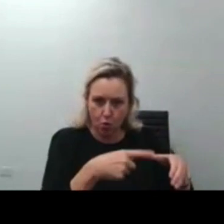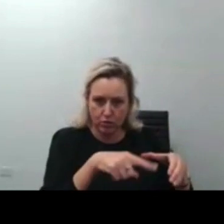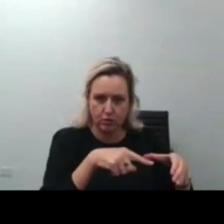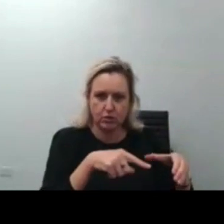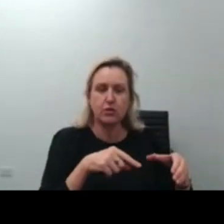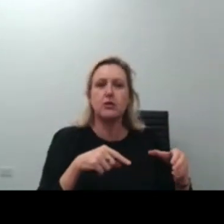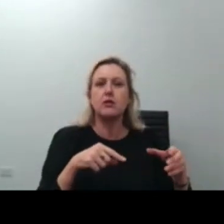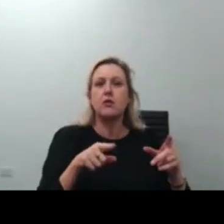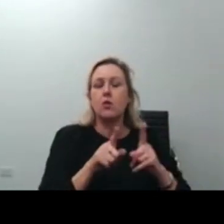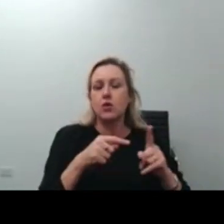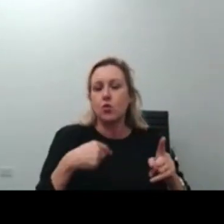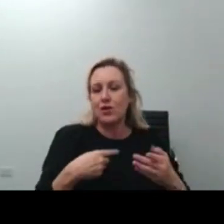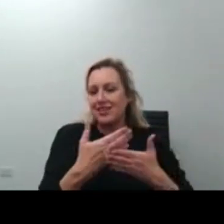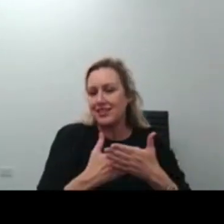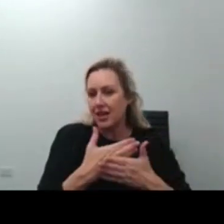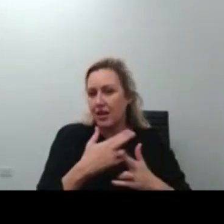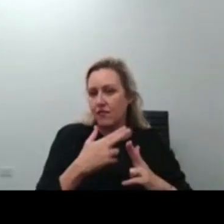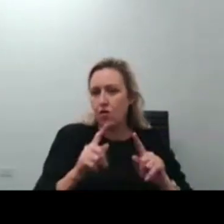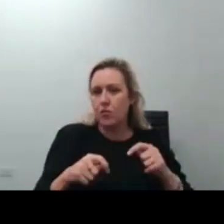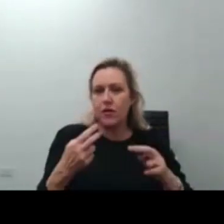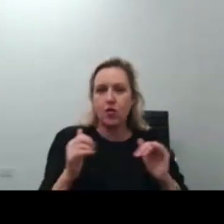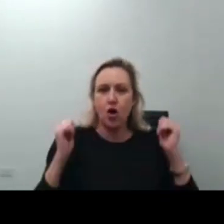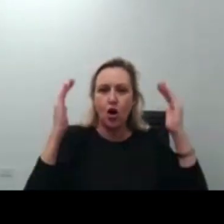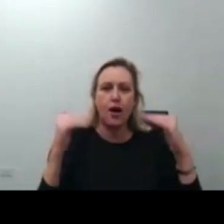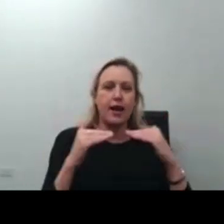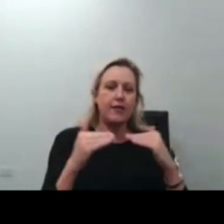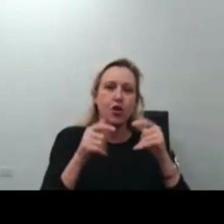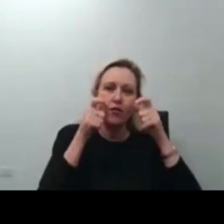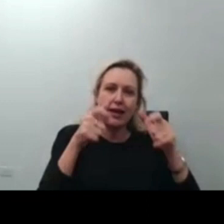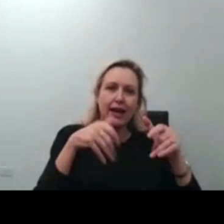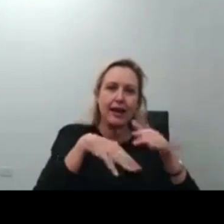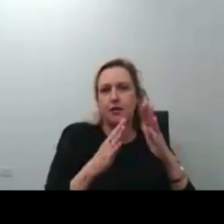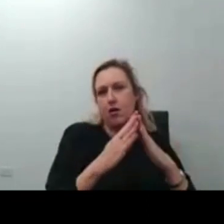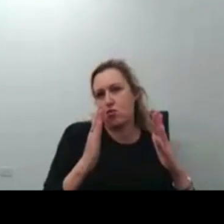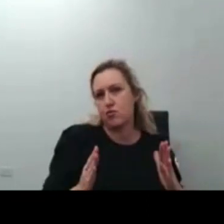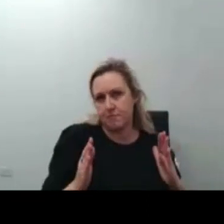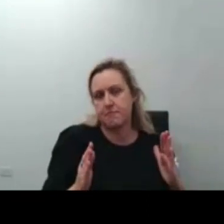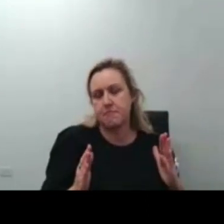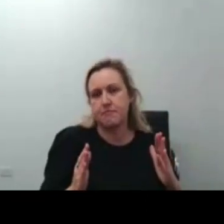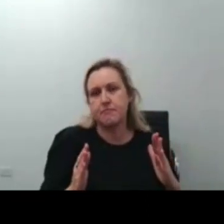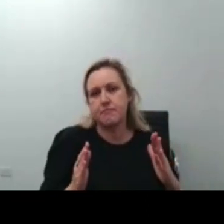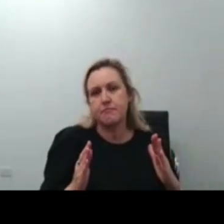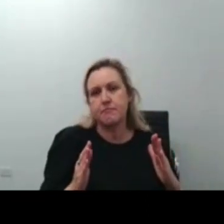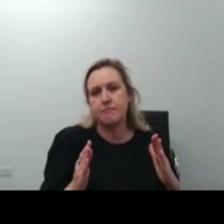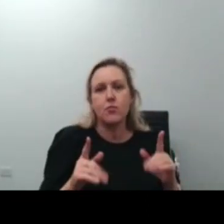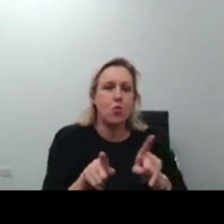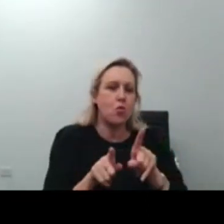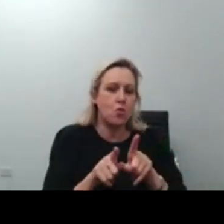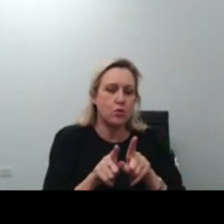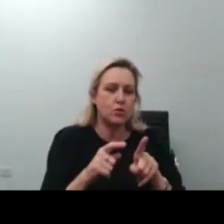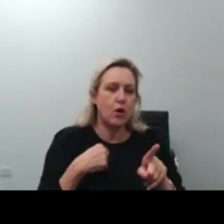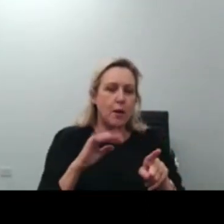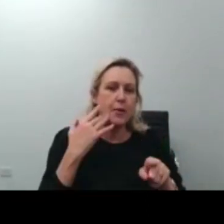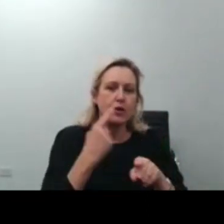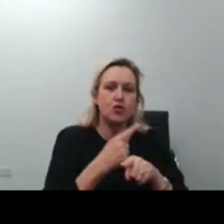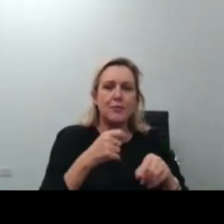We're also doing a study into the provision of higher levels of care in the home. And in addition to that, I've mentioned the